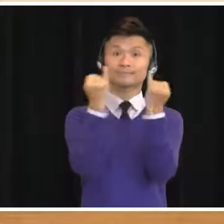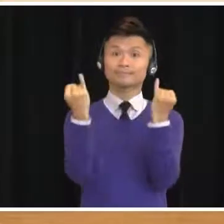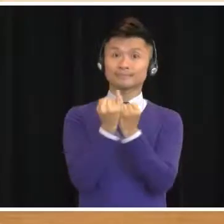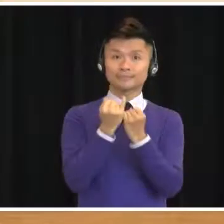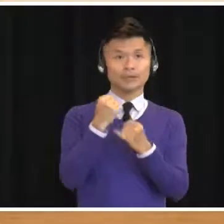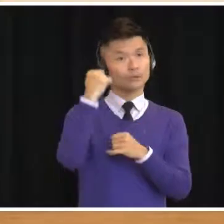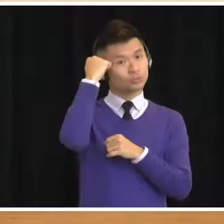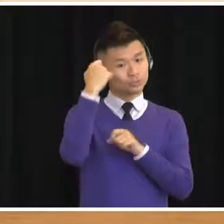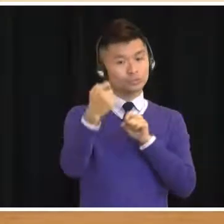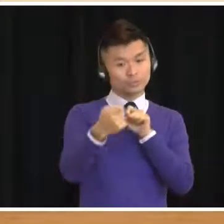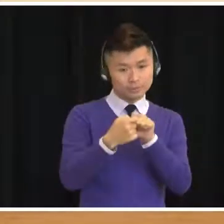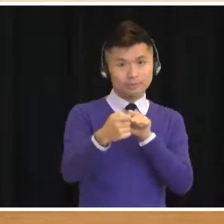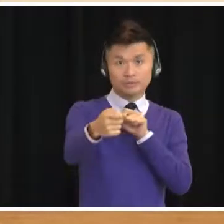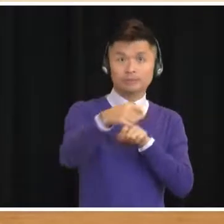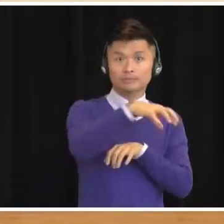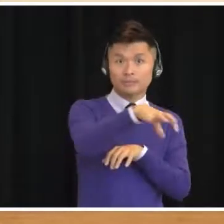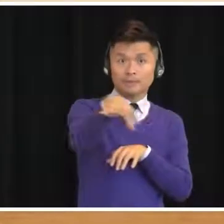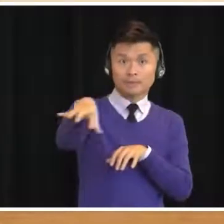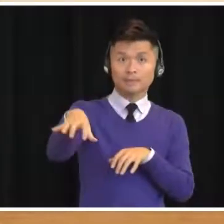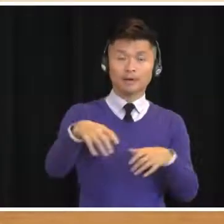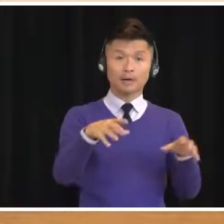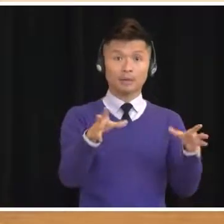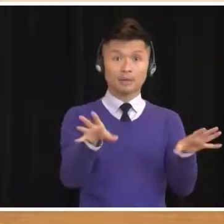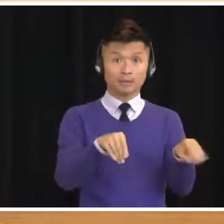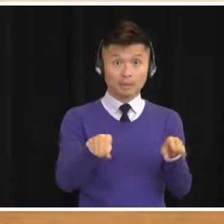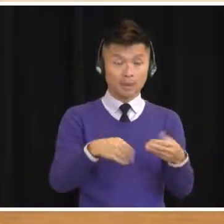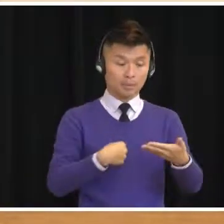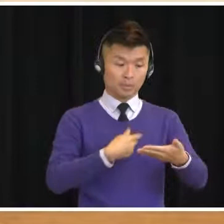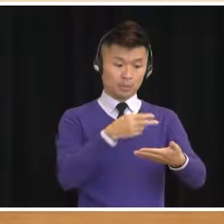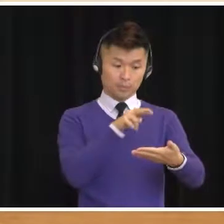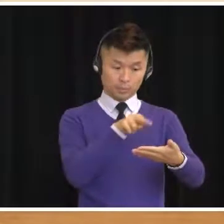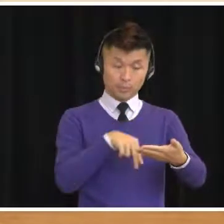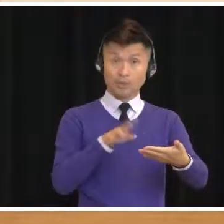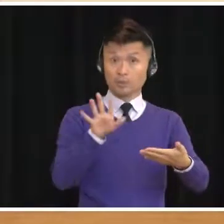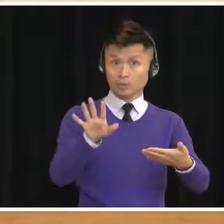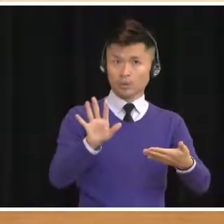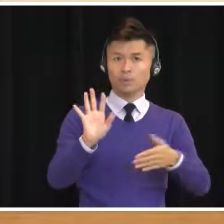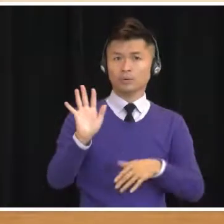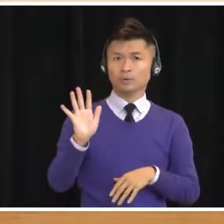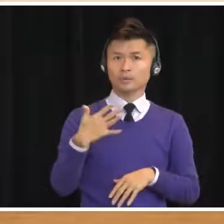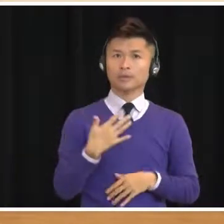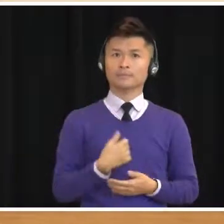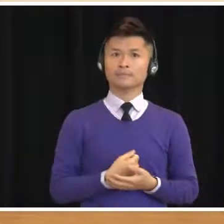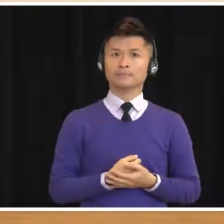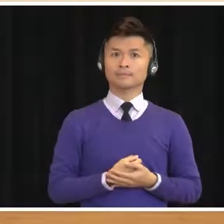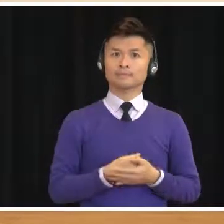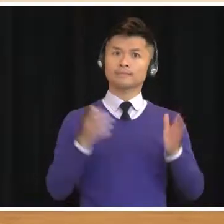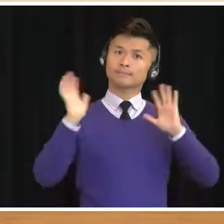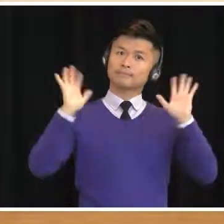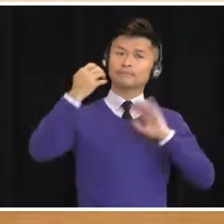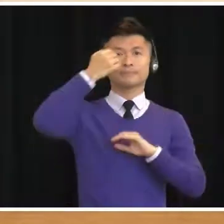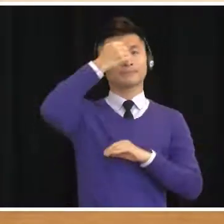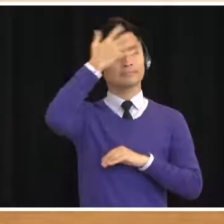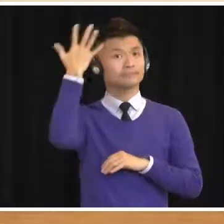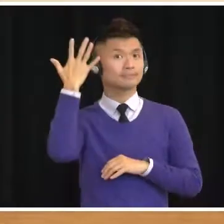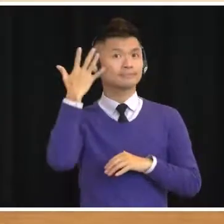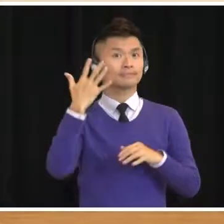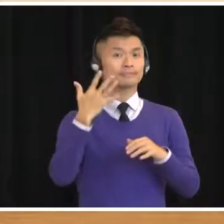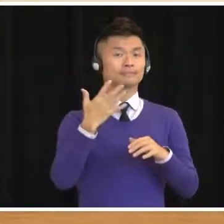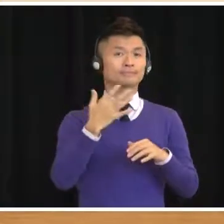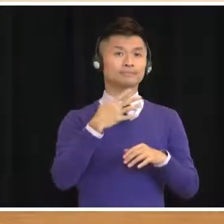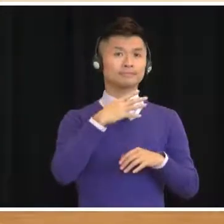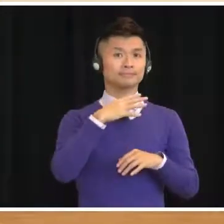data broken down by the child's ethnic background, or by sexual orientation, or